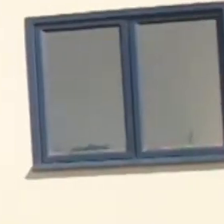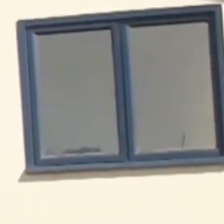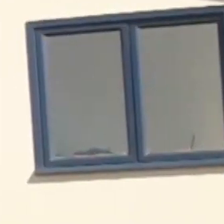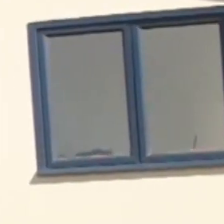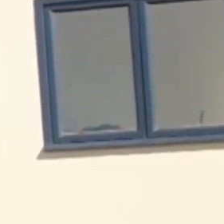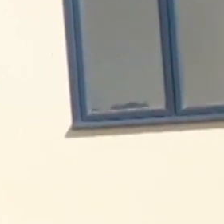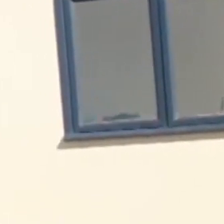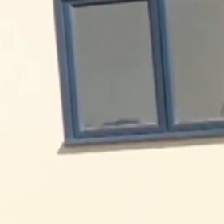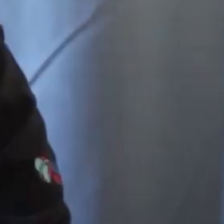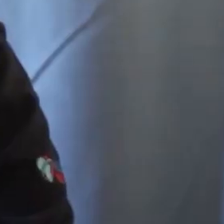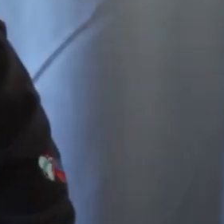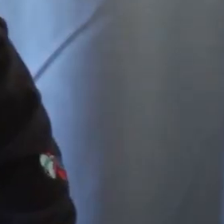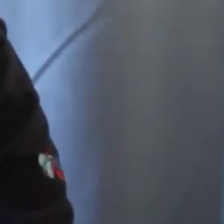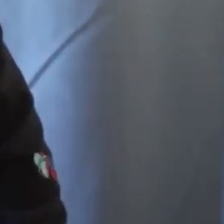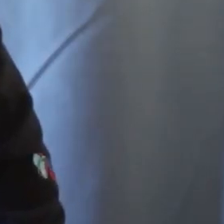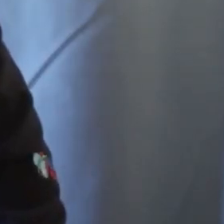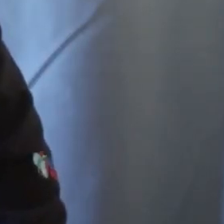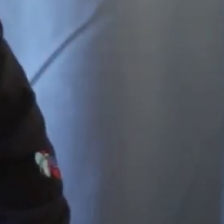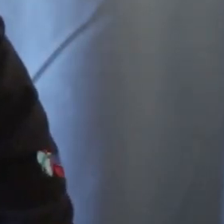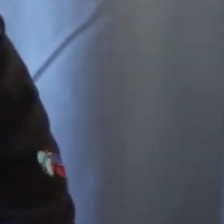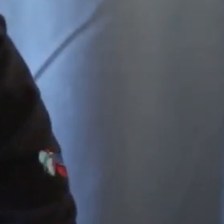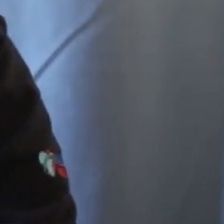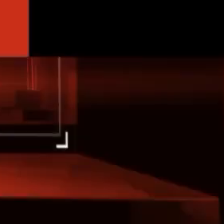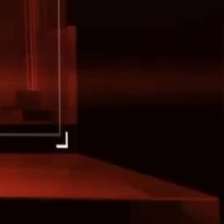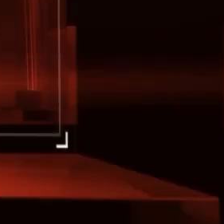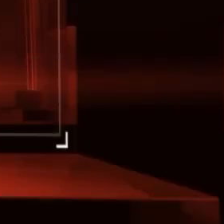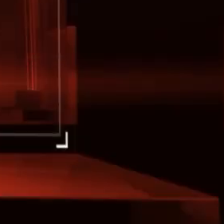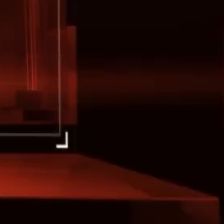Local brew kills 7 in Pemba District.